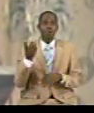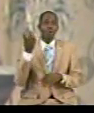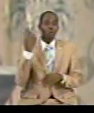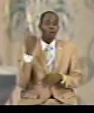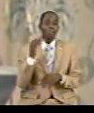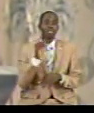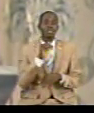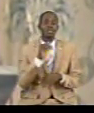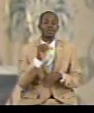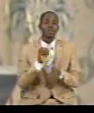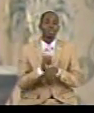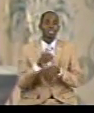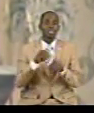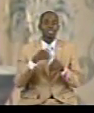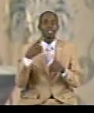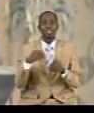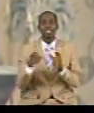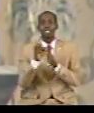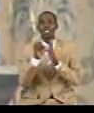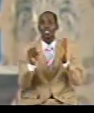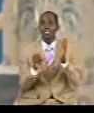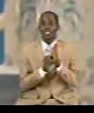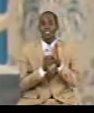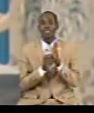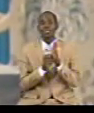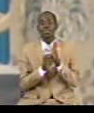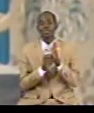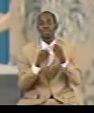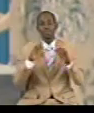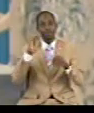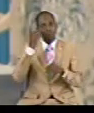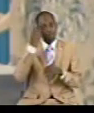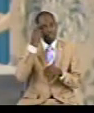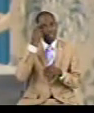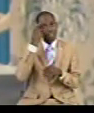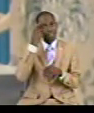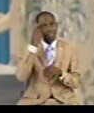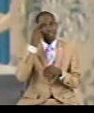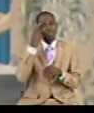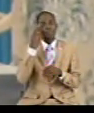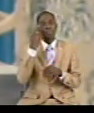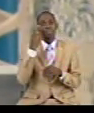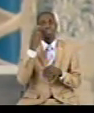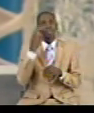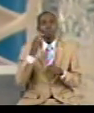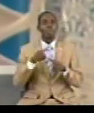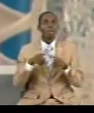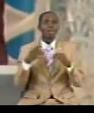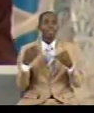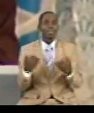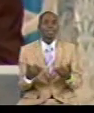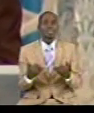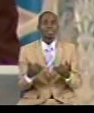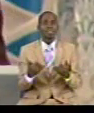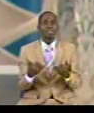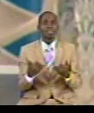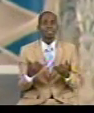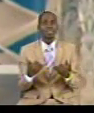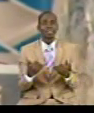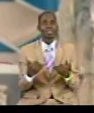He was in the state government. He was a honorable commissioner for years in the state government. But now,